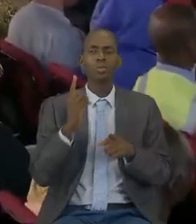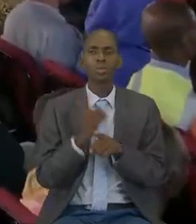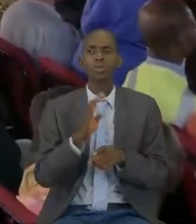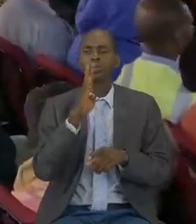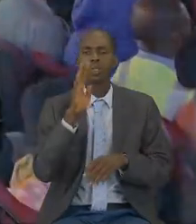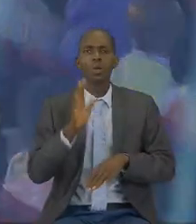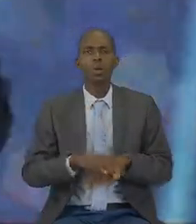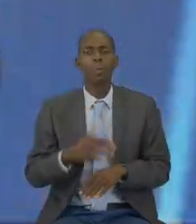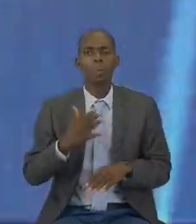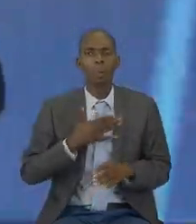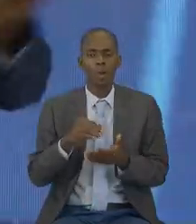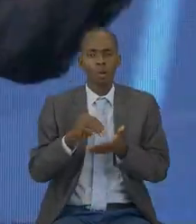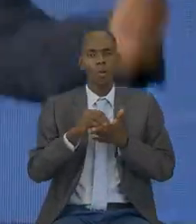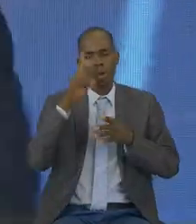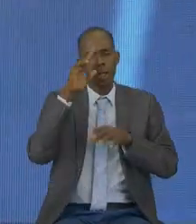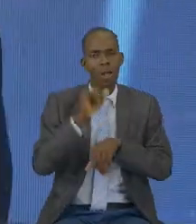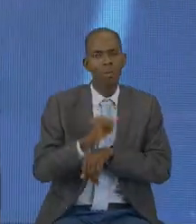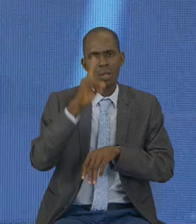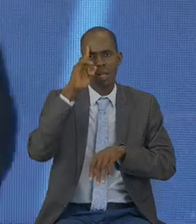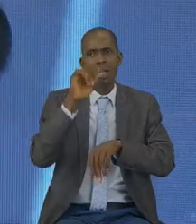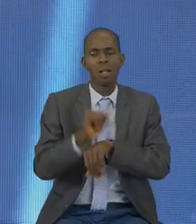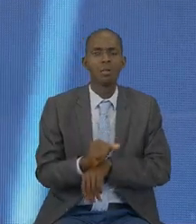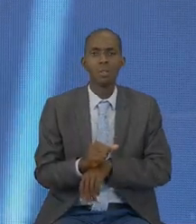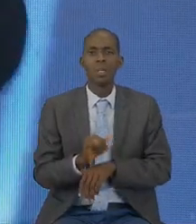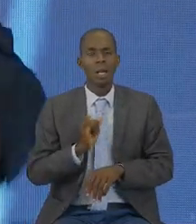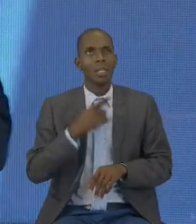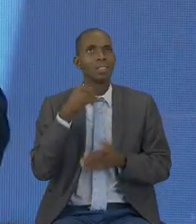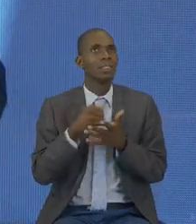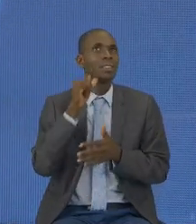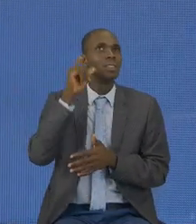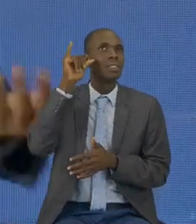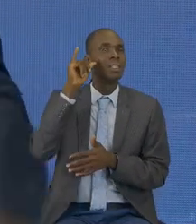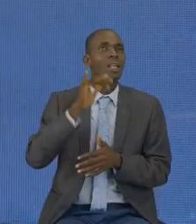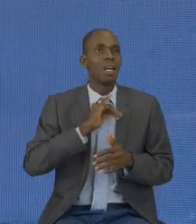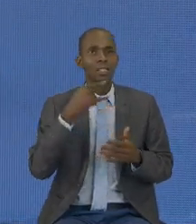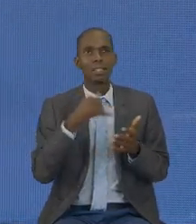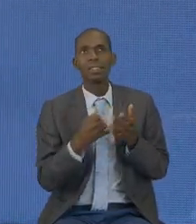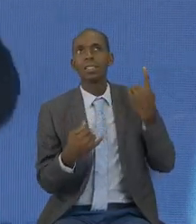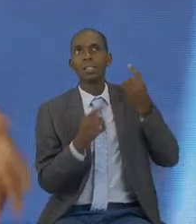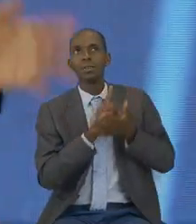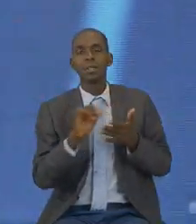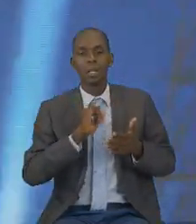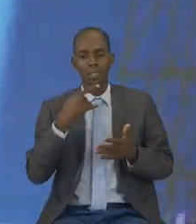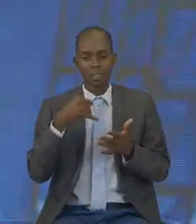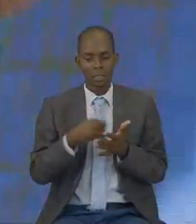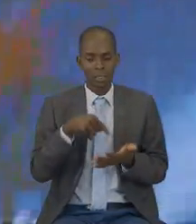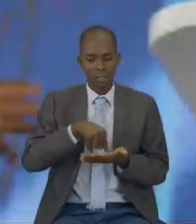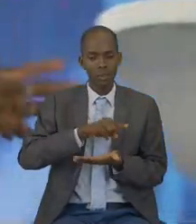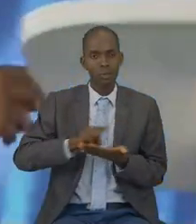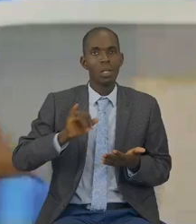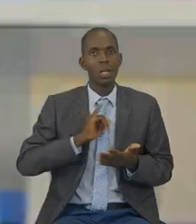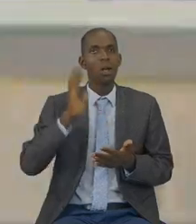habit. I said it yesterday, I say it today, I said it last week, I'm saying it this week. I went